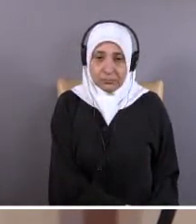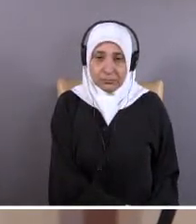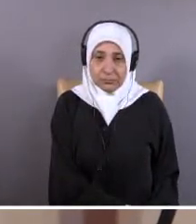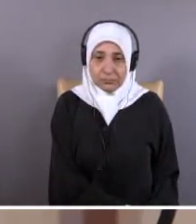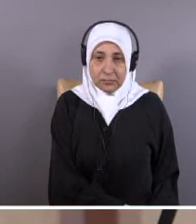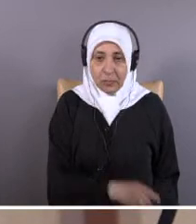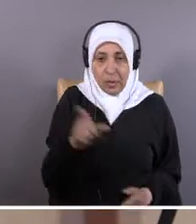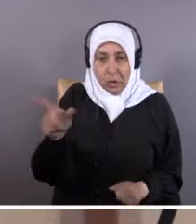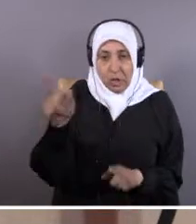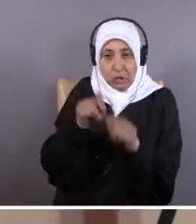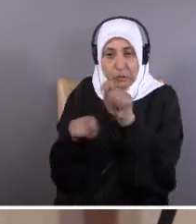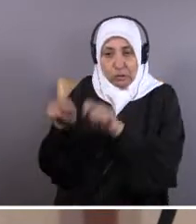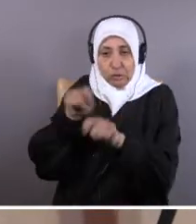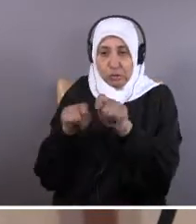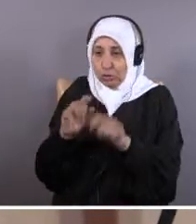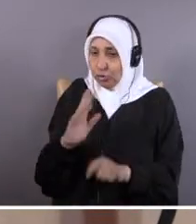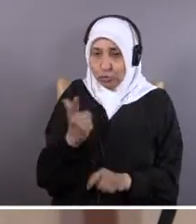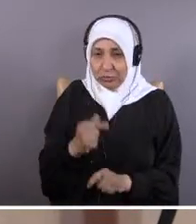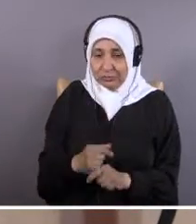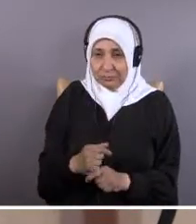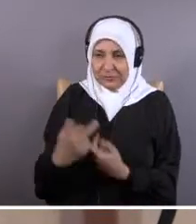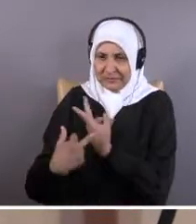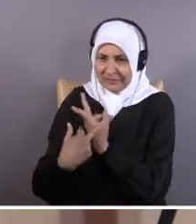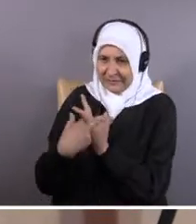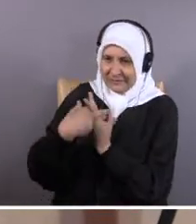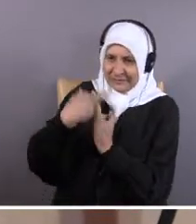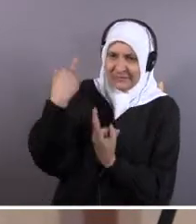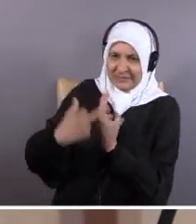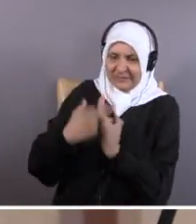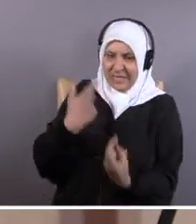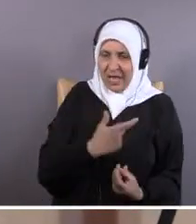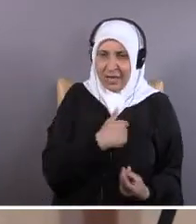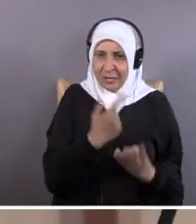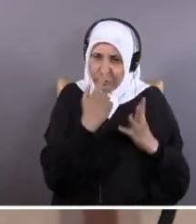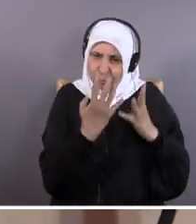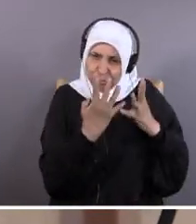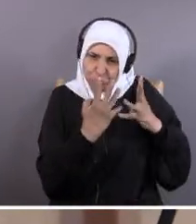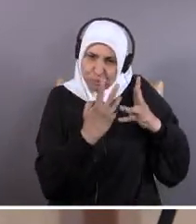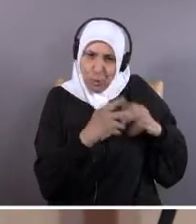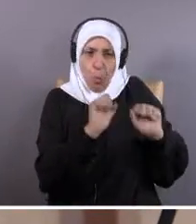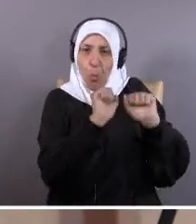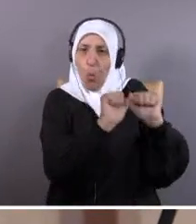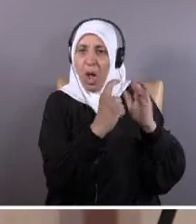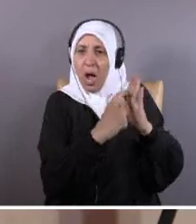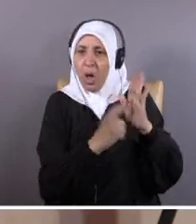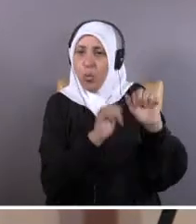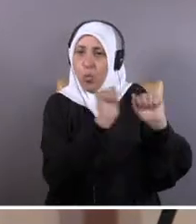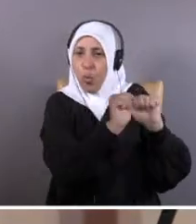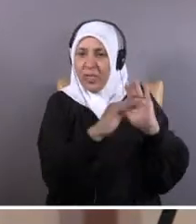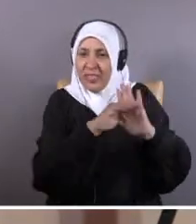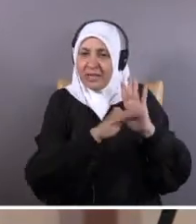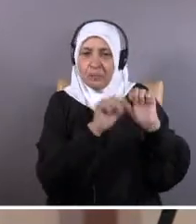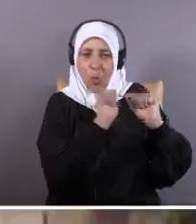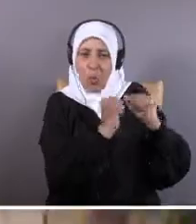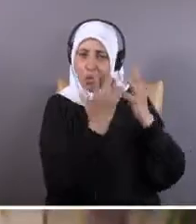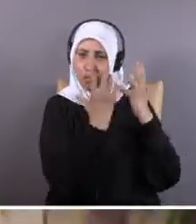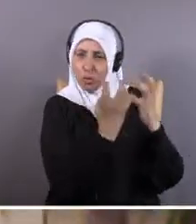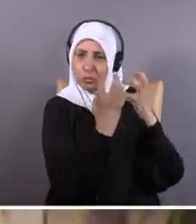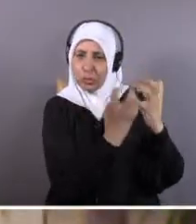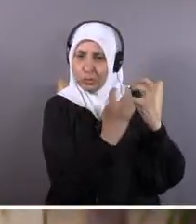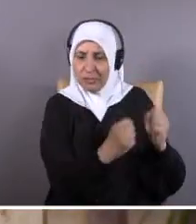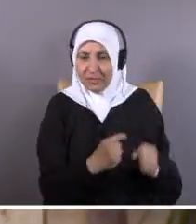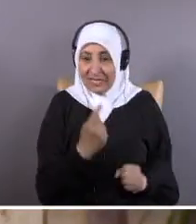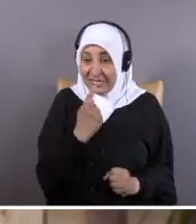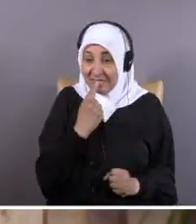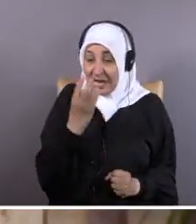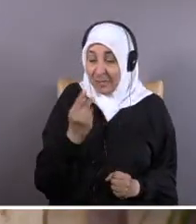me. The fourth year, I ran